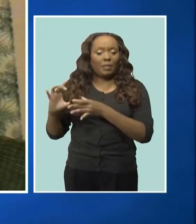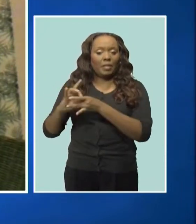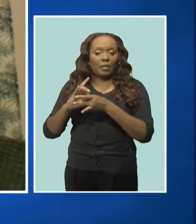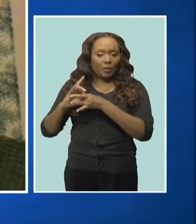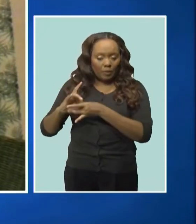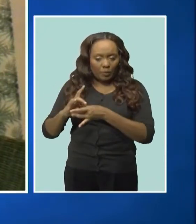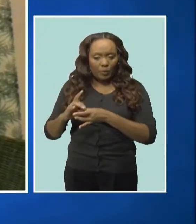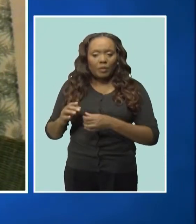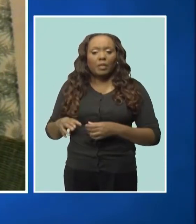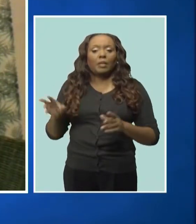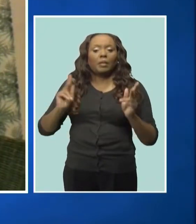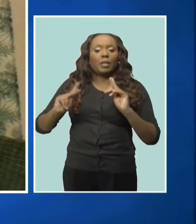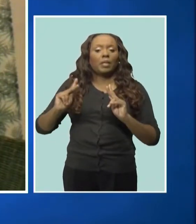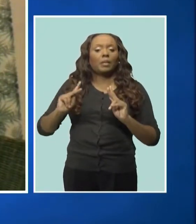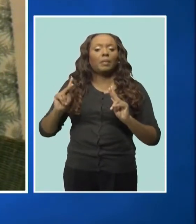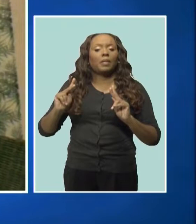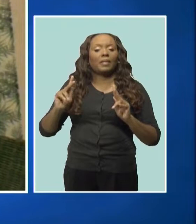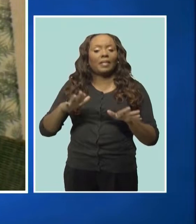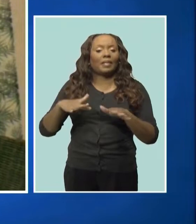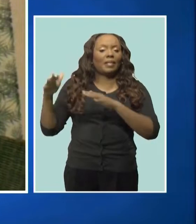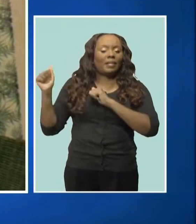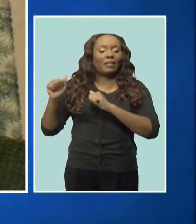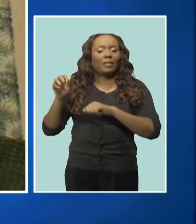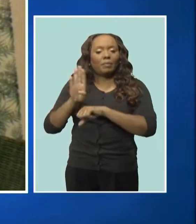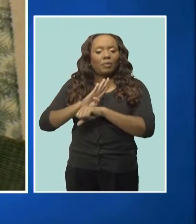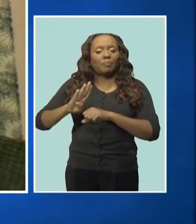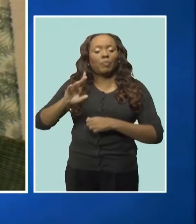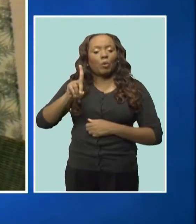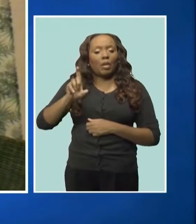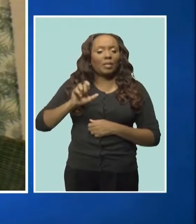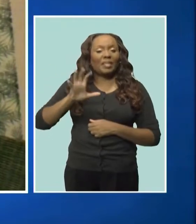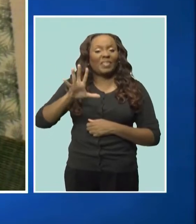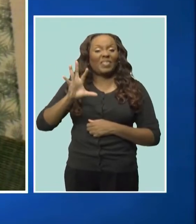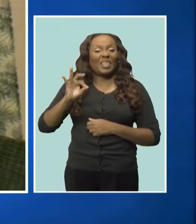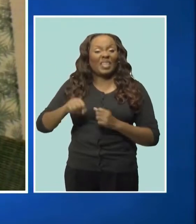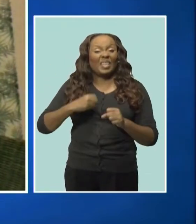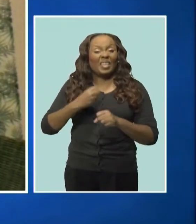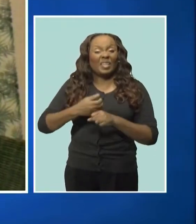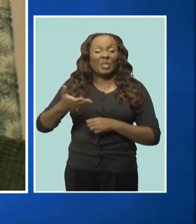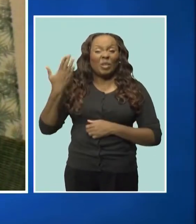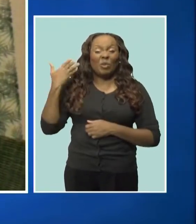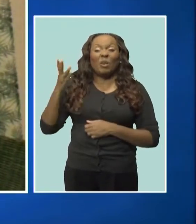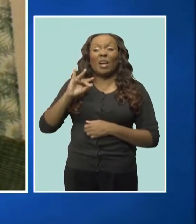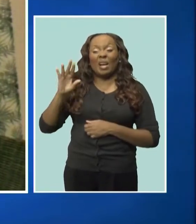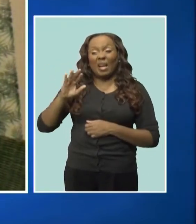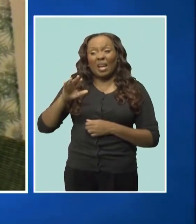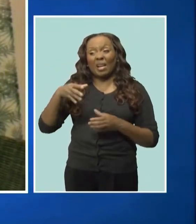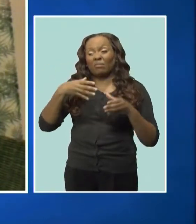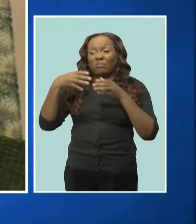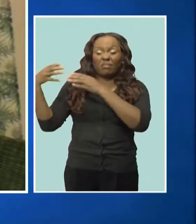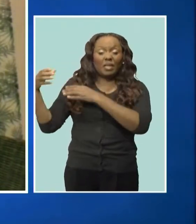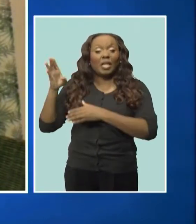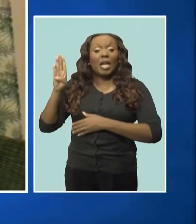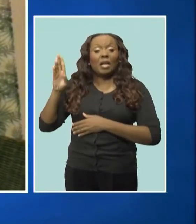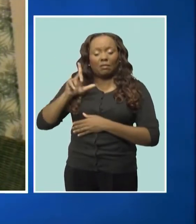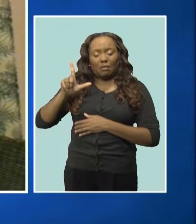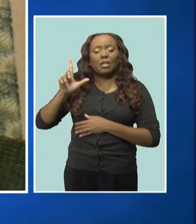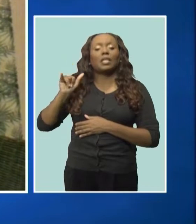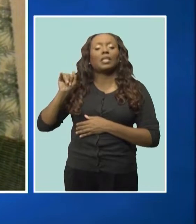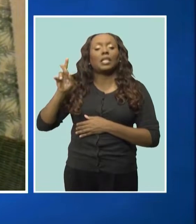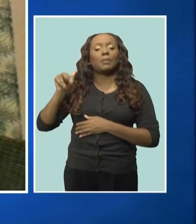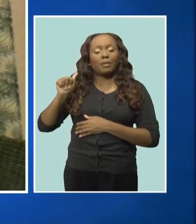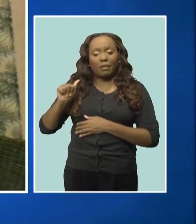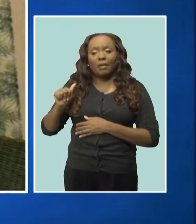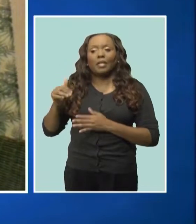Barbados 159 years ago to Liberia. So imagine that. These people are coming here looking to be able to